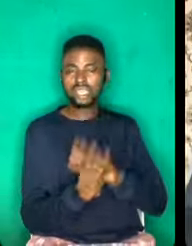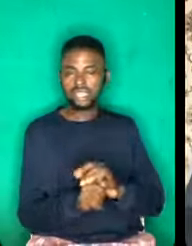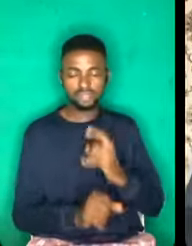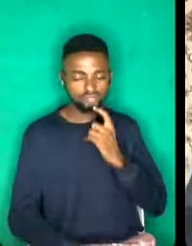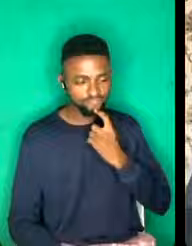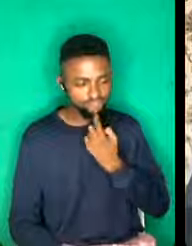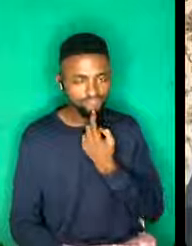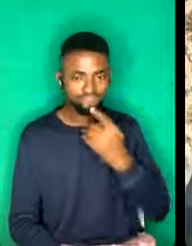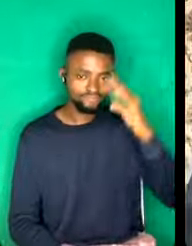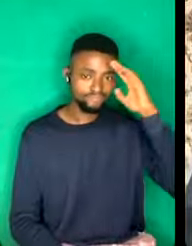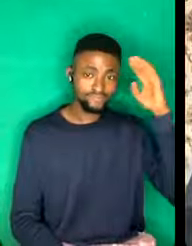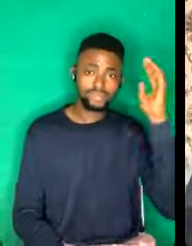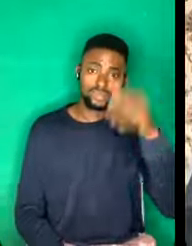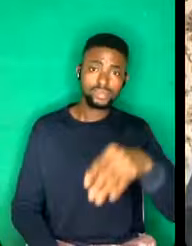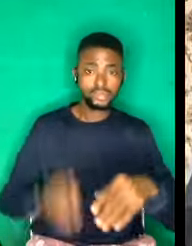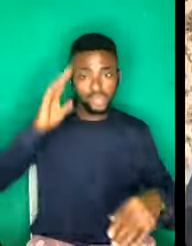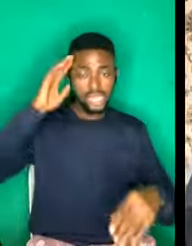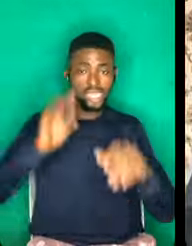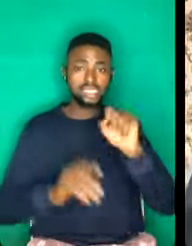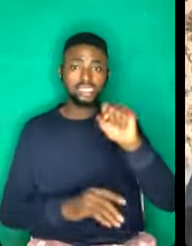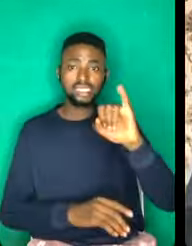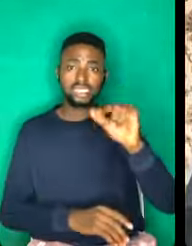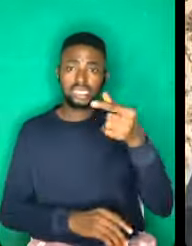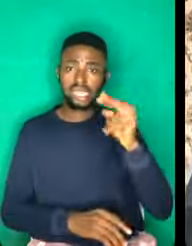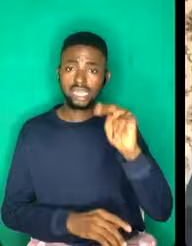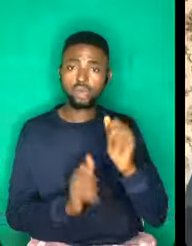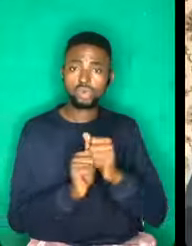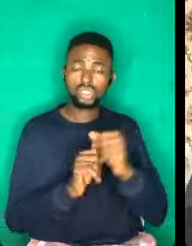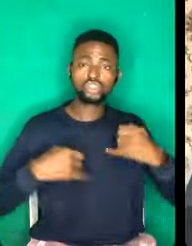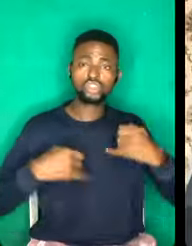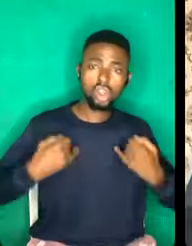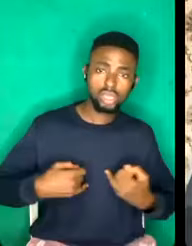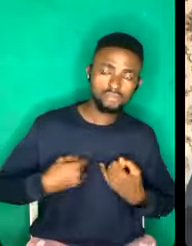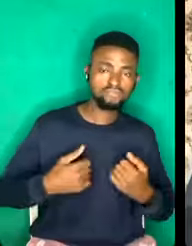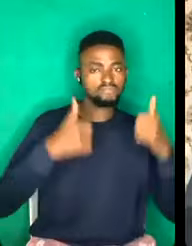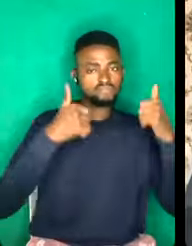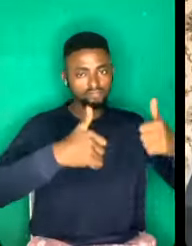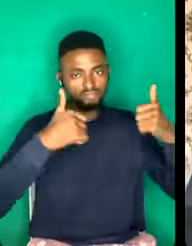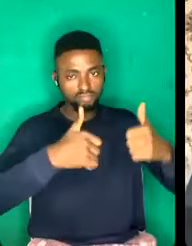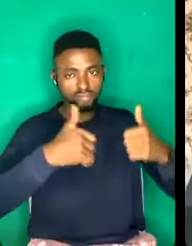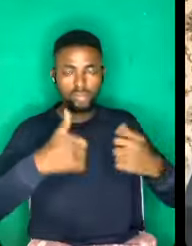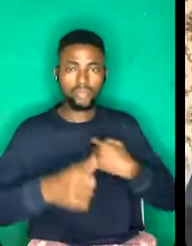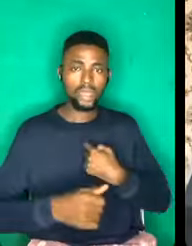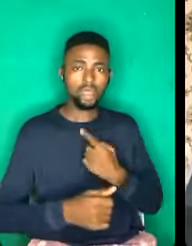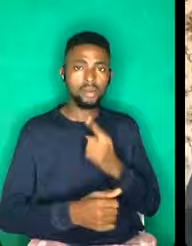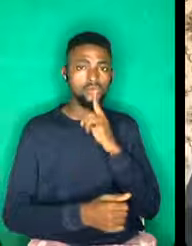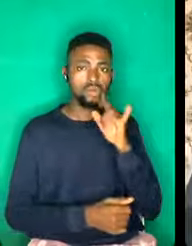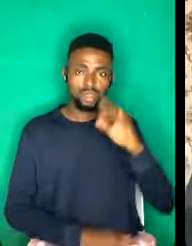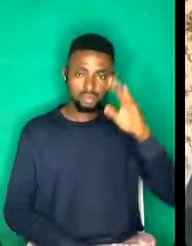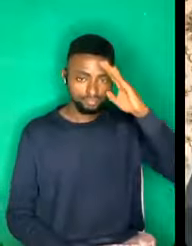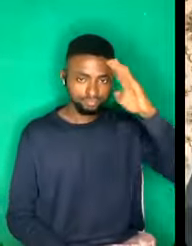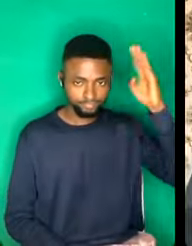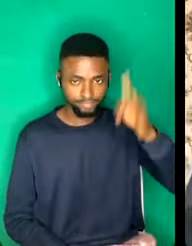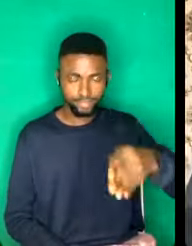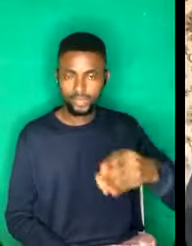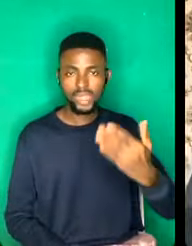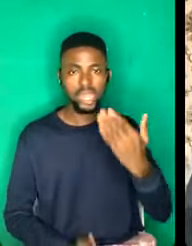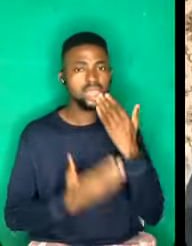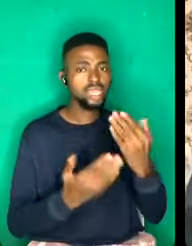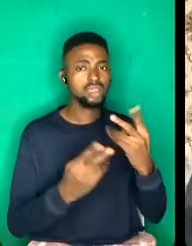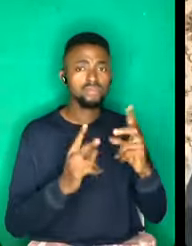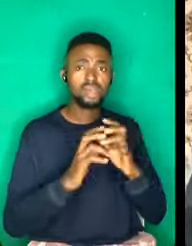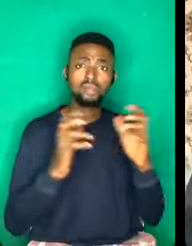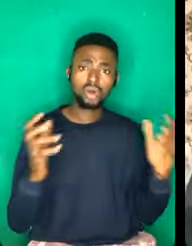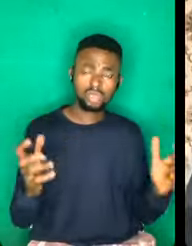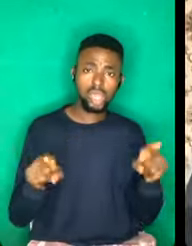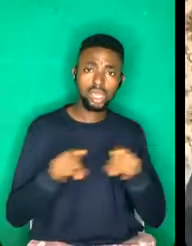you, Sign with Joy, right? Madam Dorcas Bilesomi, I really doff my hat for you. Thank you very much. And also